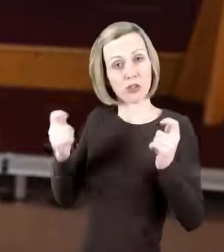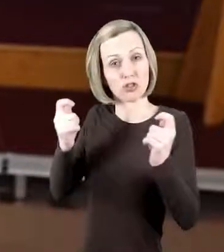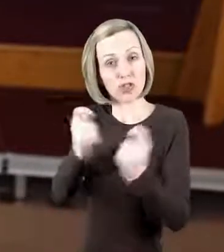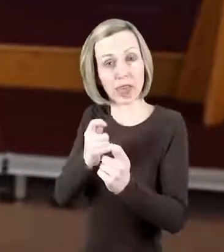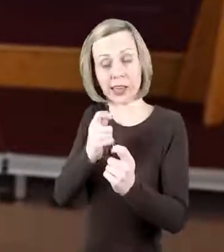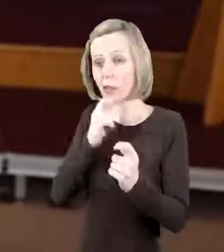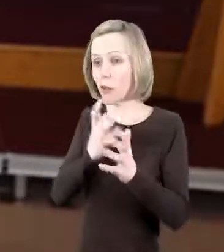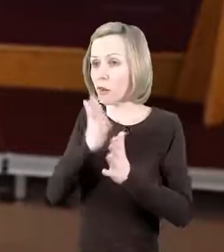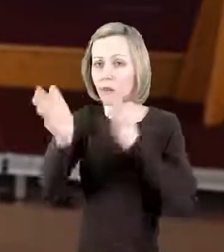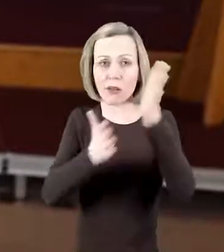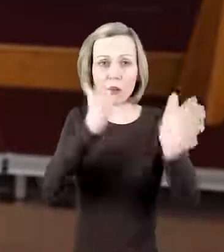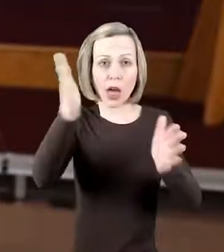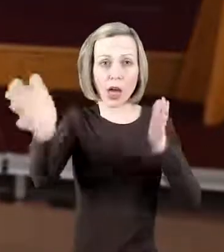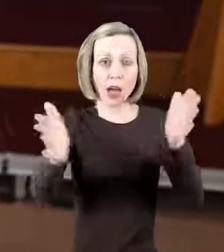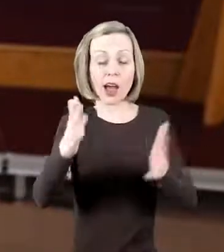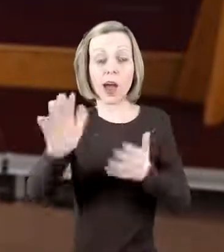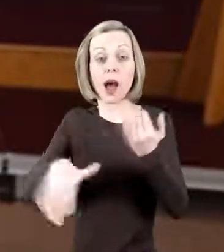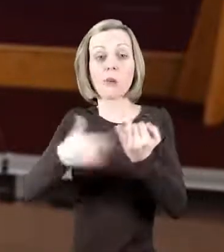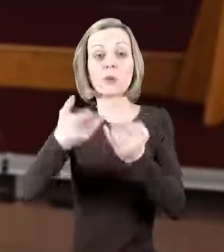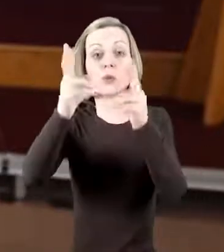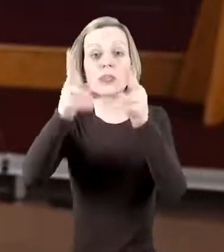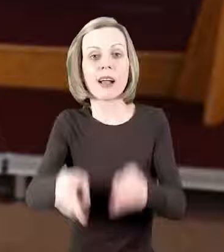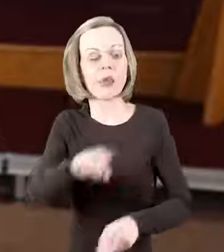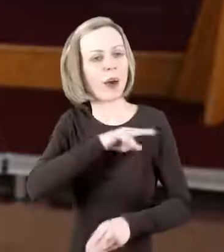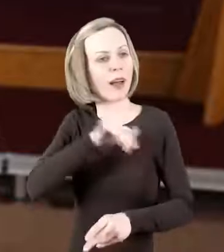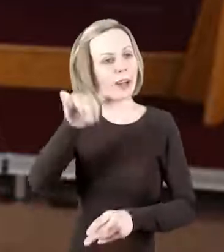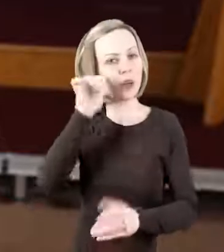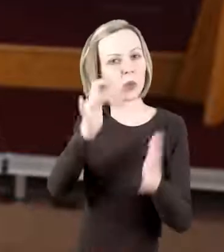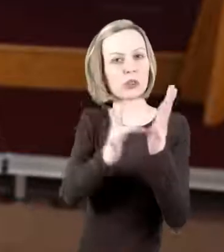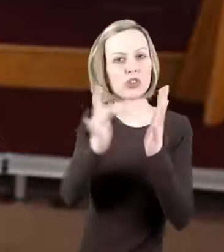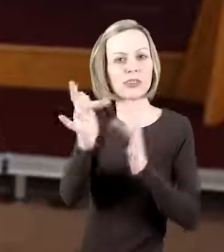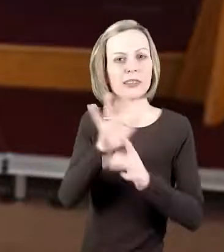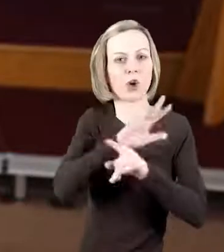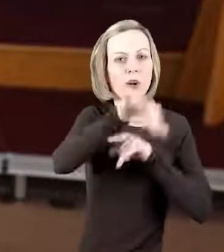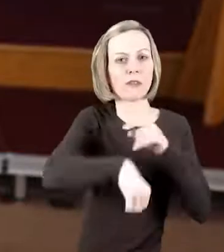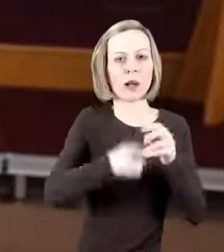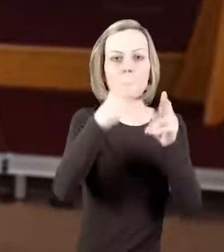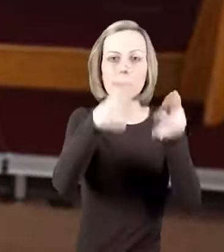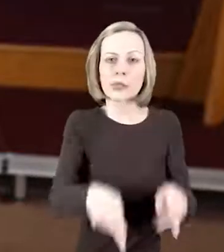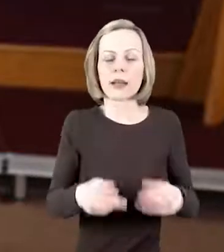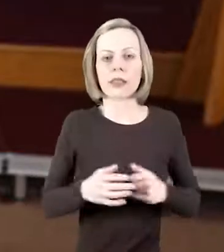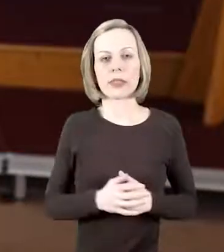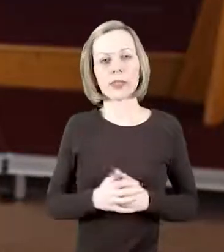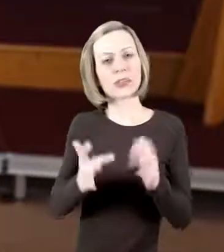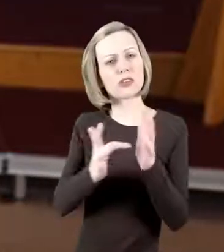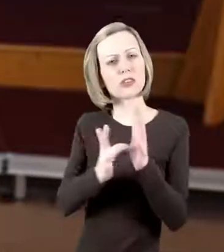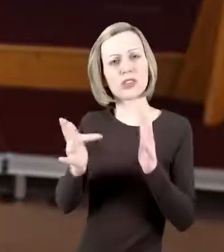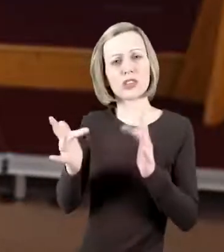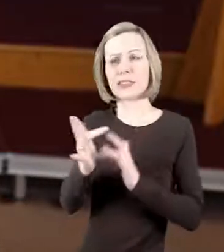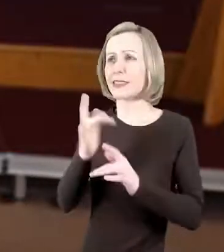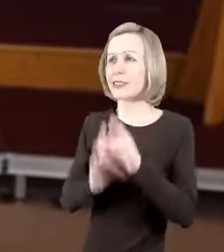went throughout the world to the point of being martyred, because they knew that Jesus had conquered